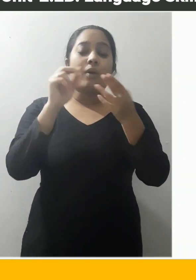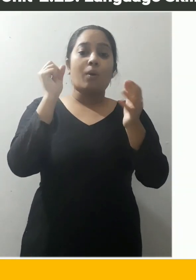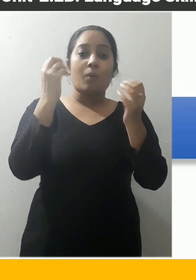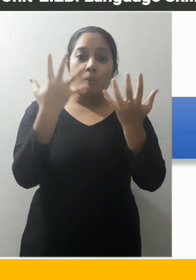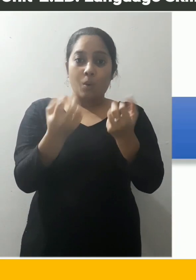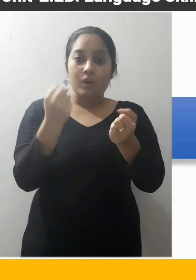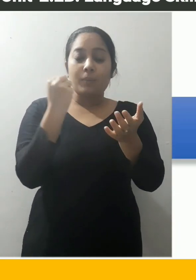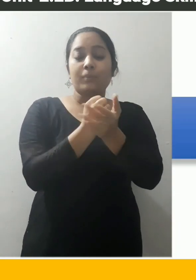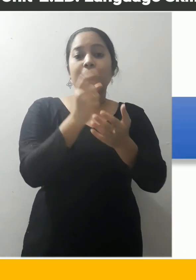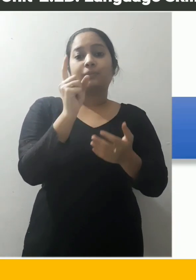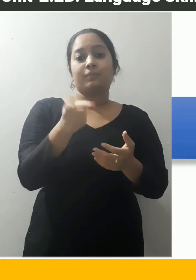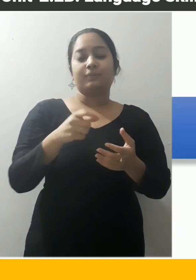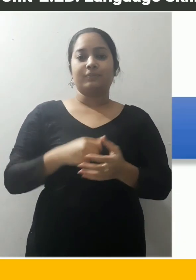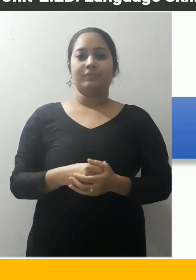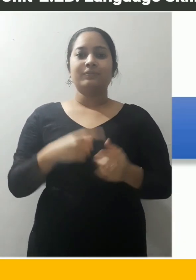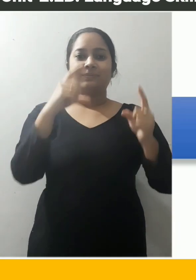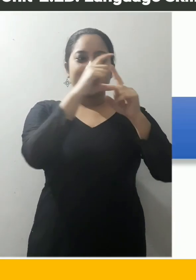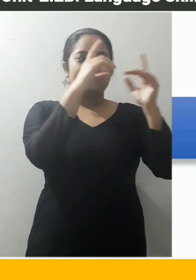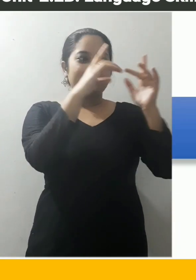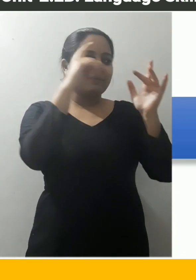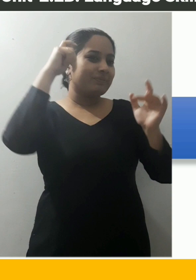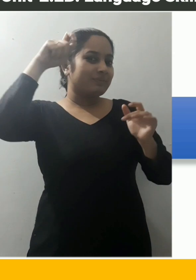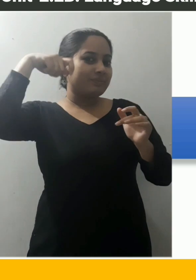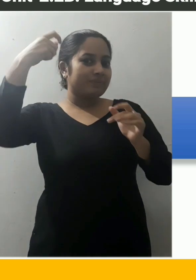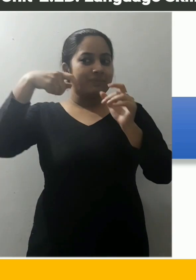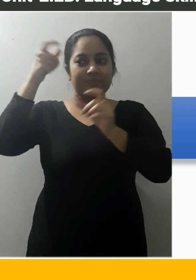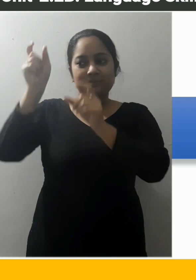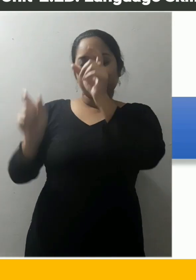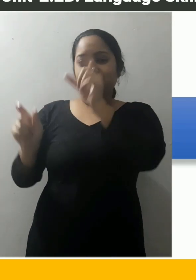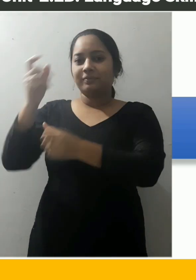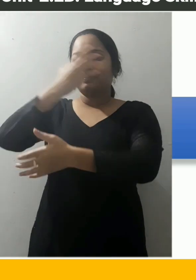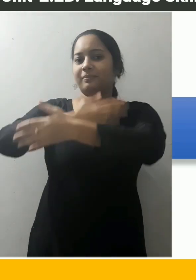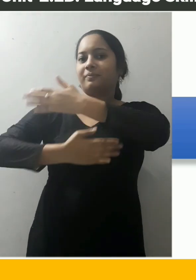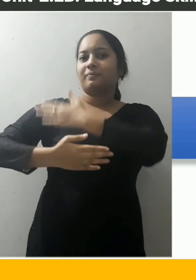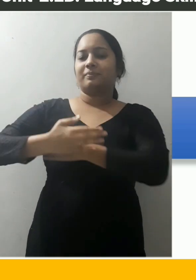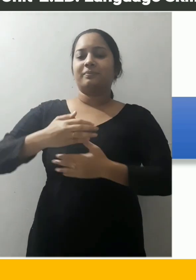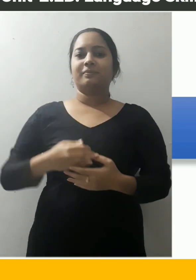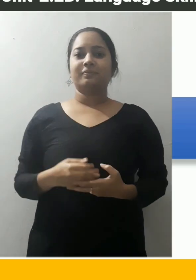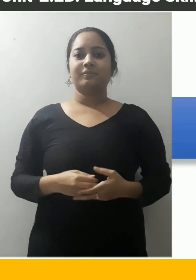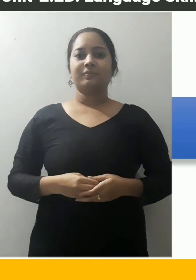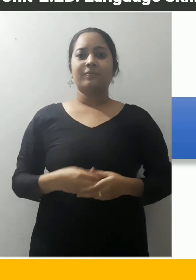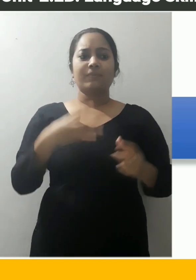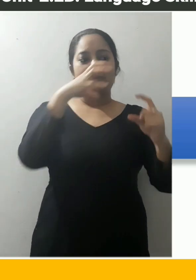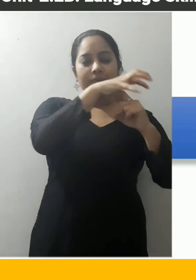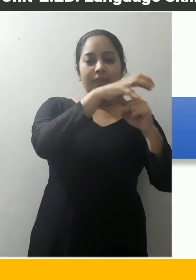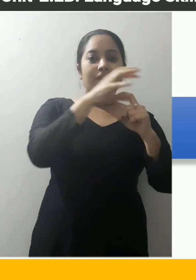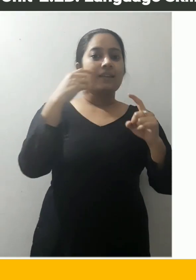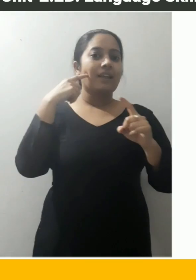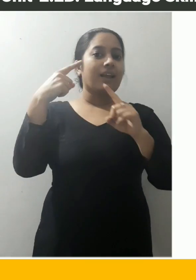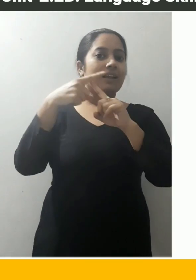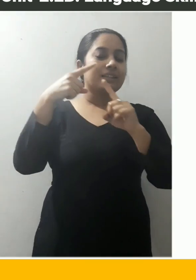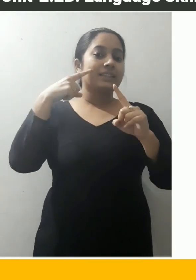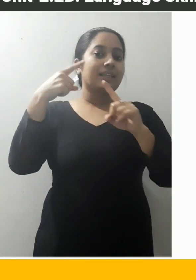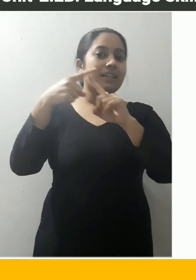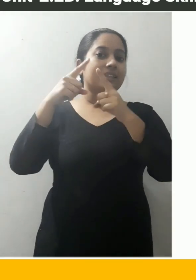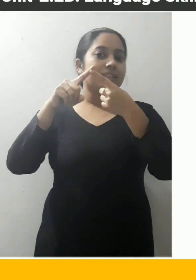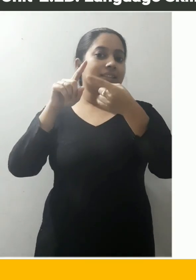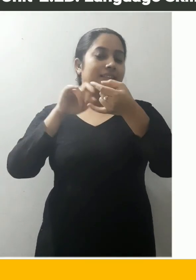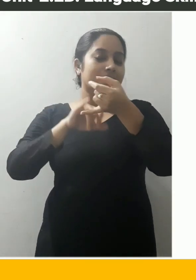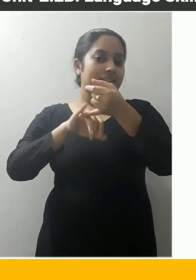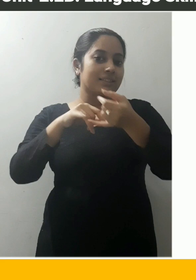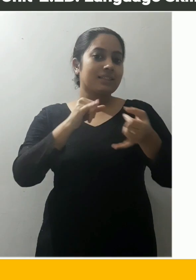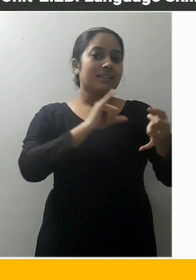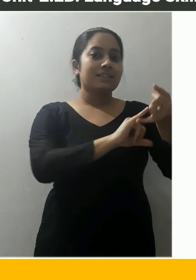authorized. Digital content for candidate with disability. Sector